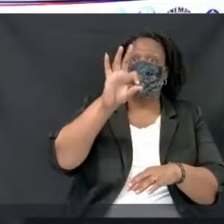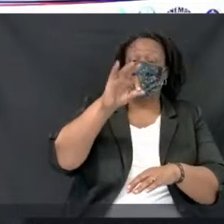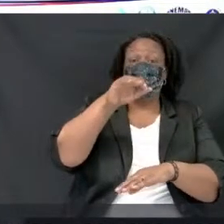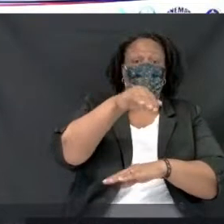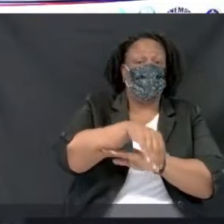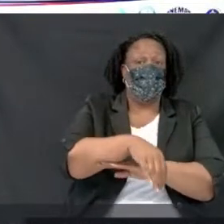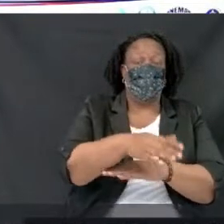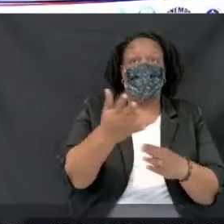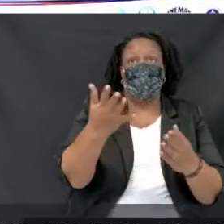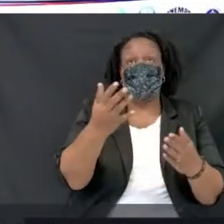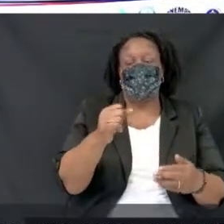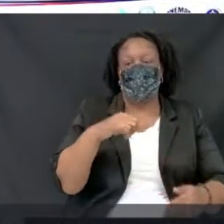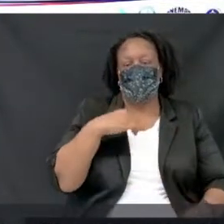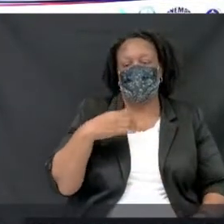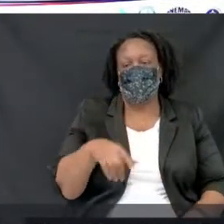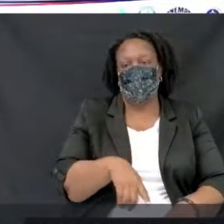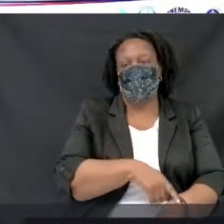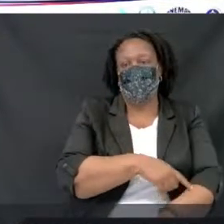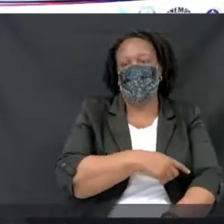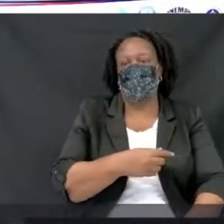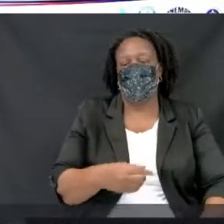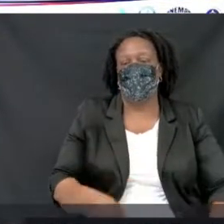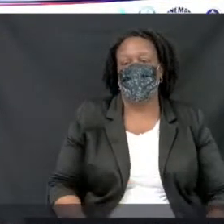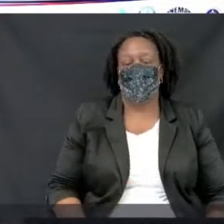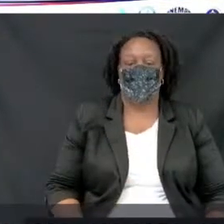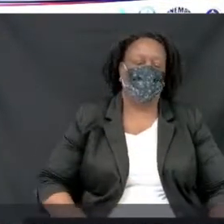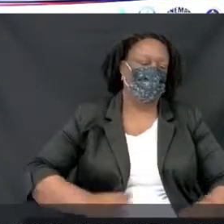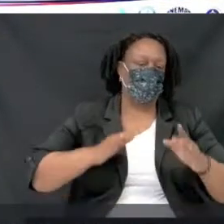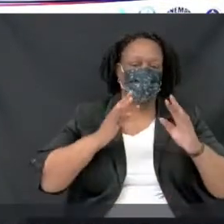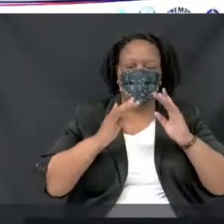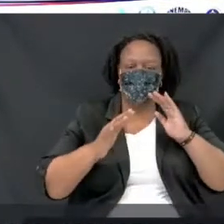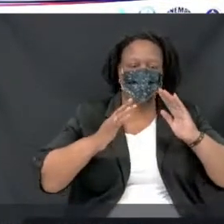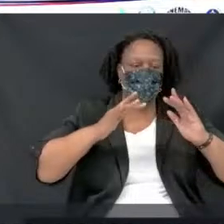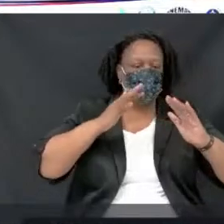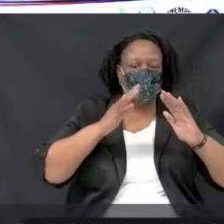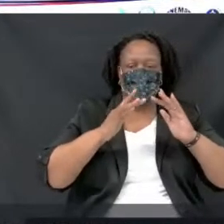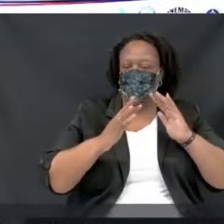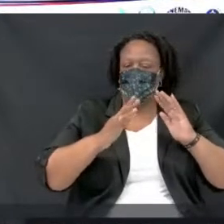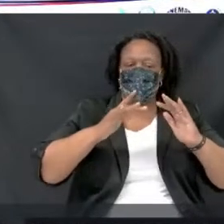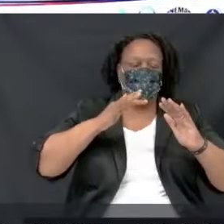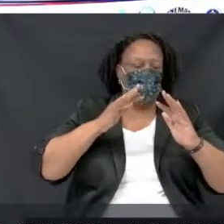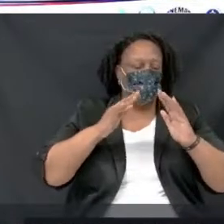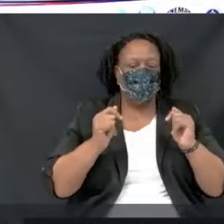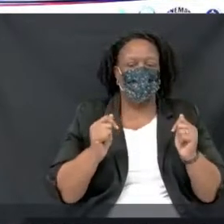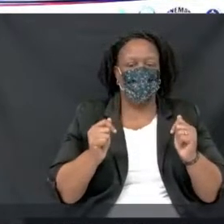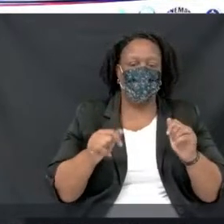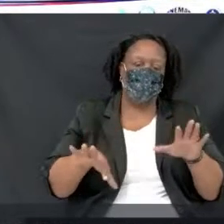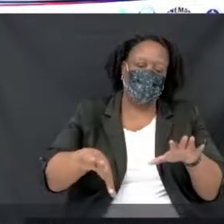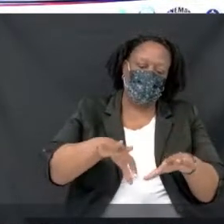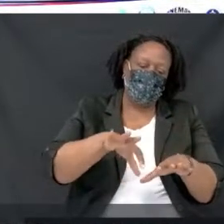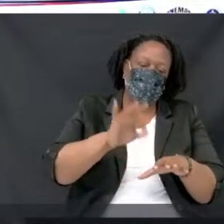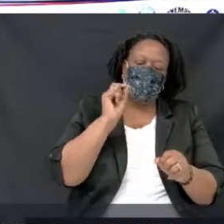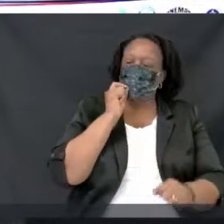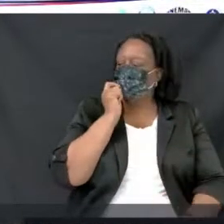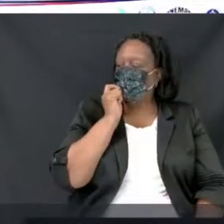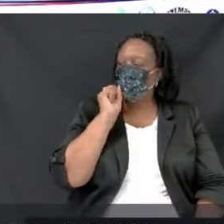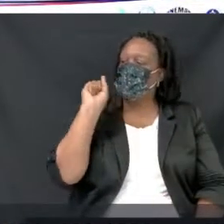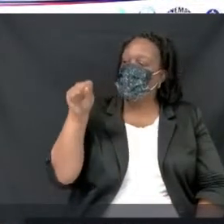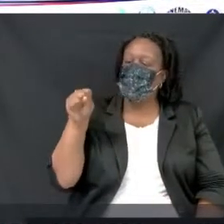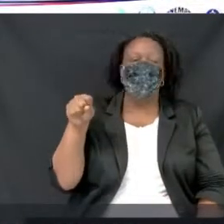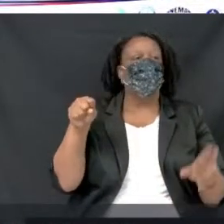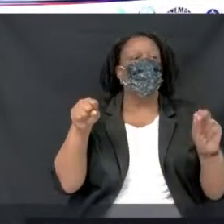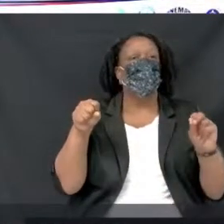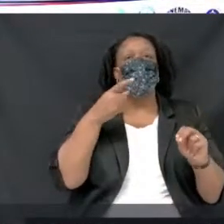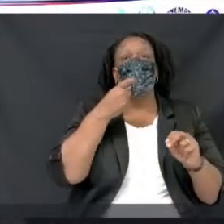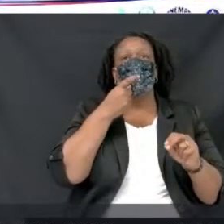discuss matters. And these matters that are discussed and they are voted upon based on a collective